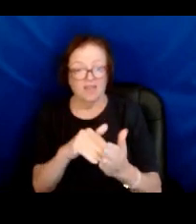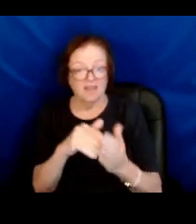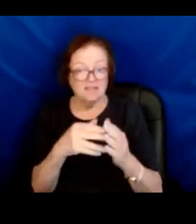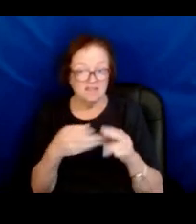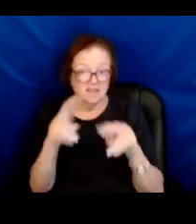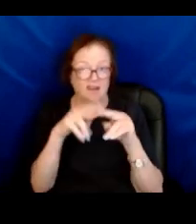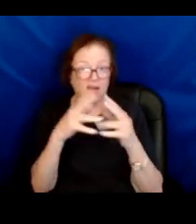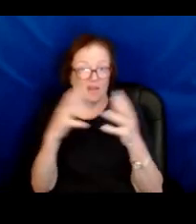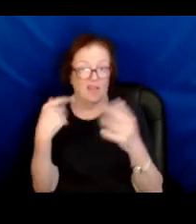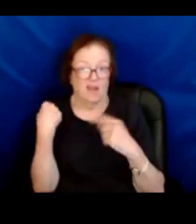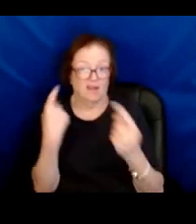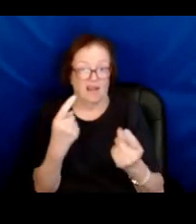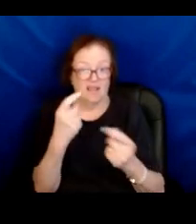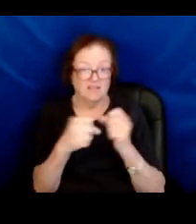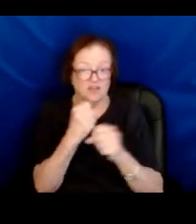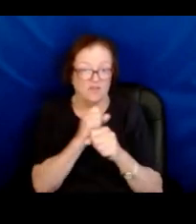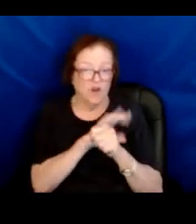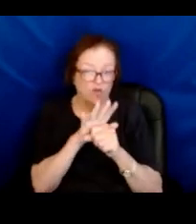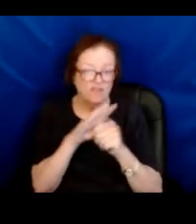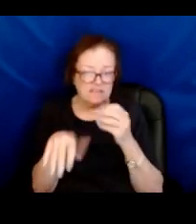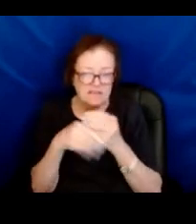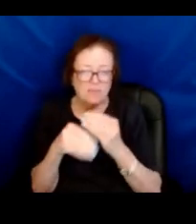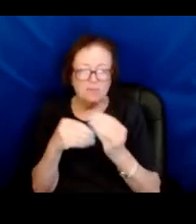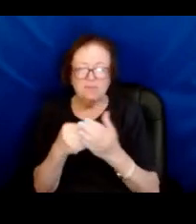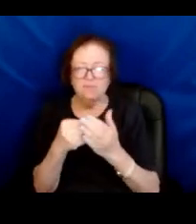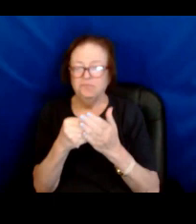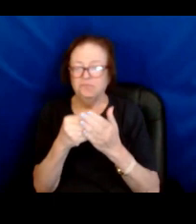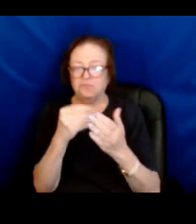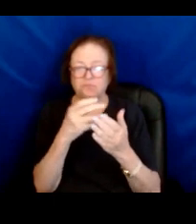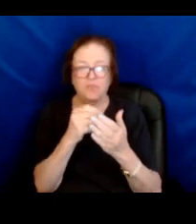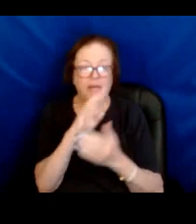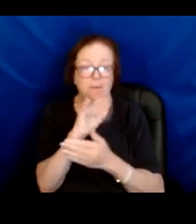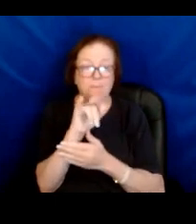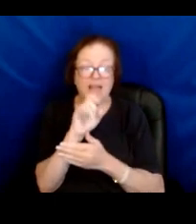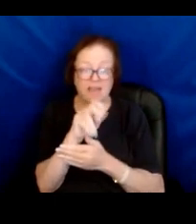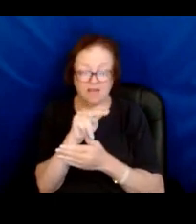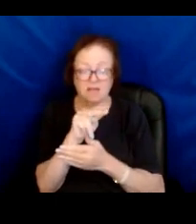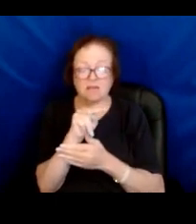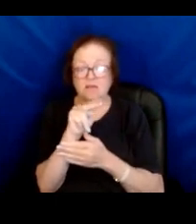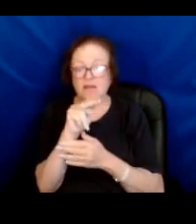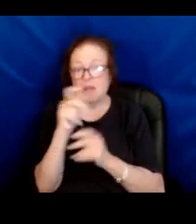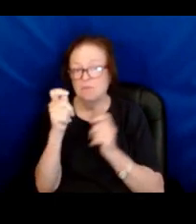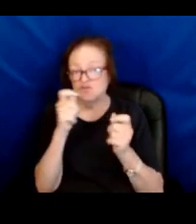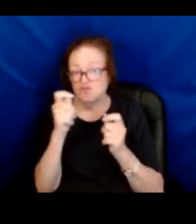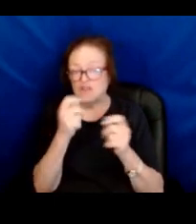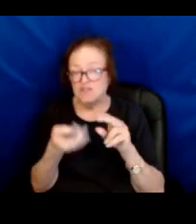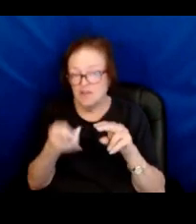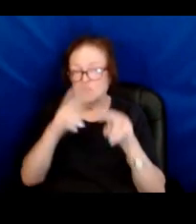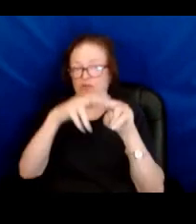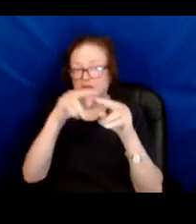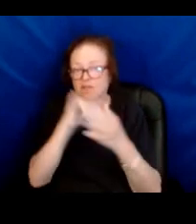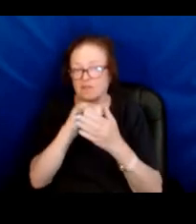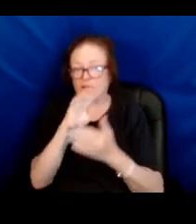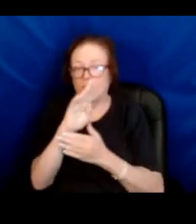bit with this last year COVID supplements, and the Biden administration's increasing the block grant over $1 billion.